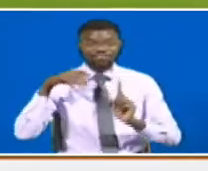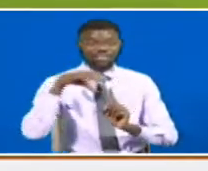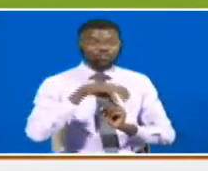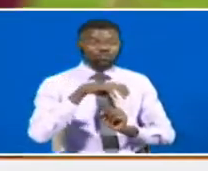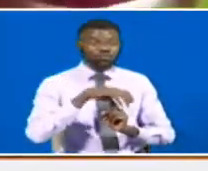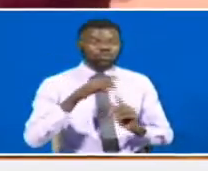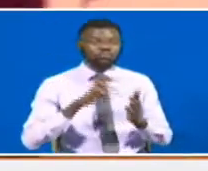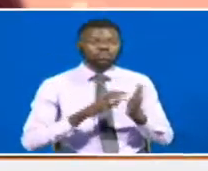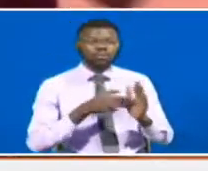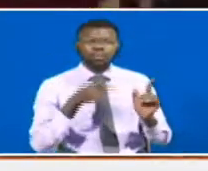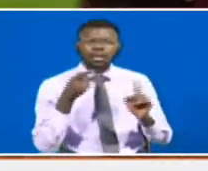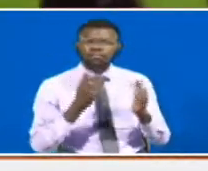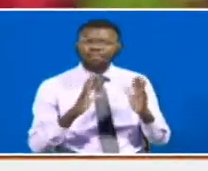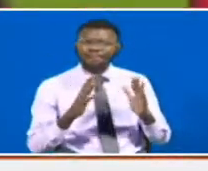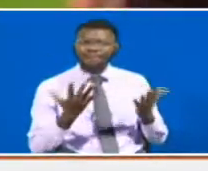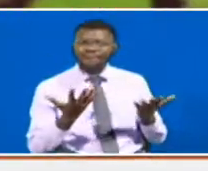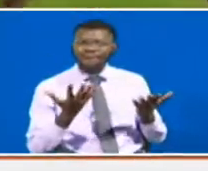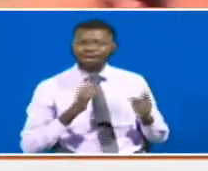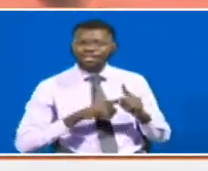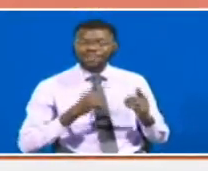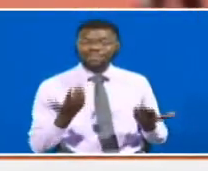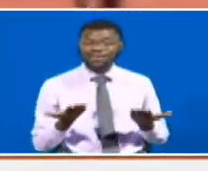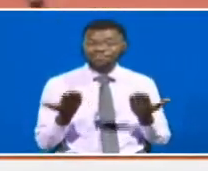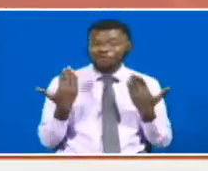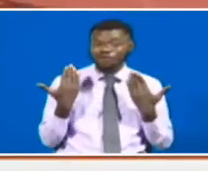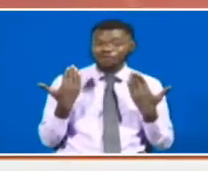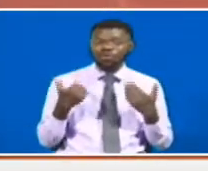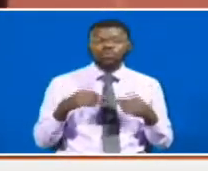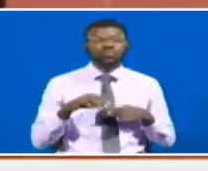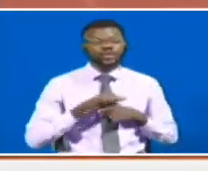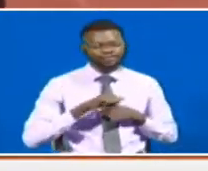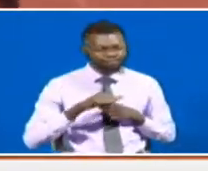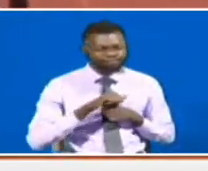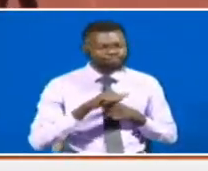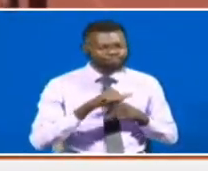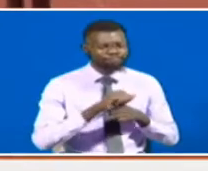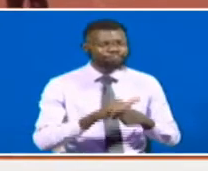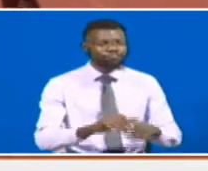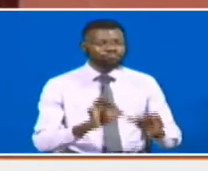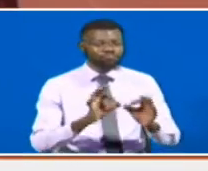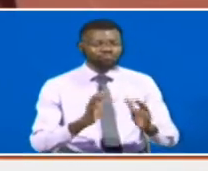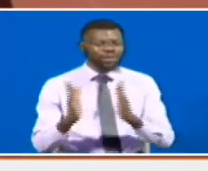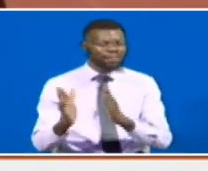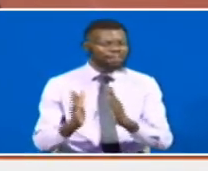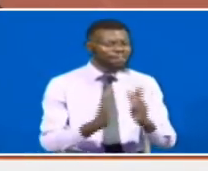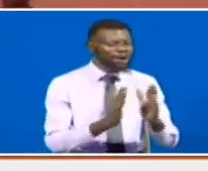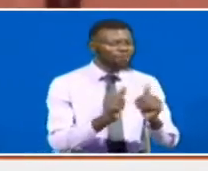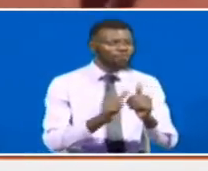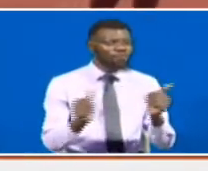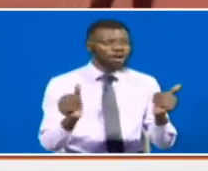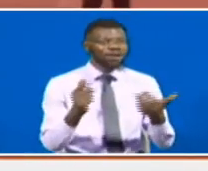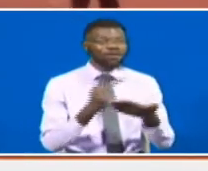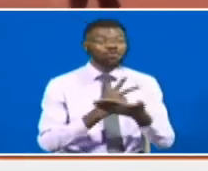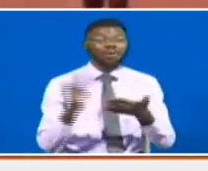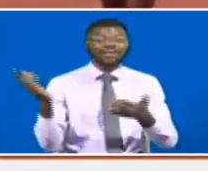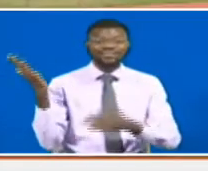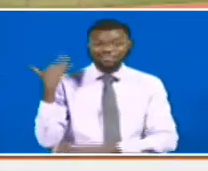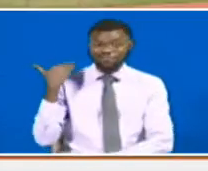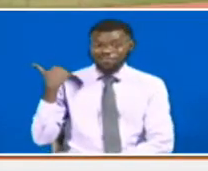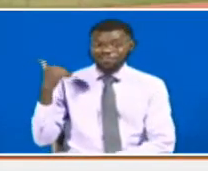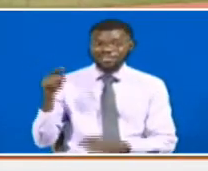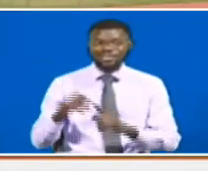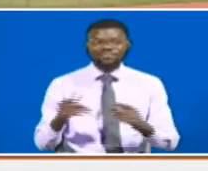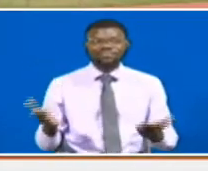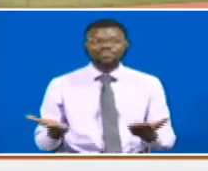is to improve their times. Tumekuwa na maandalizi mazuri tangu wiki mbili zilizopita, na